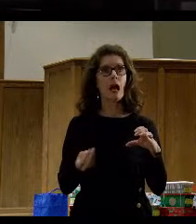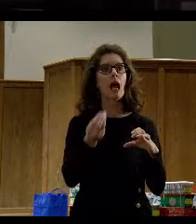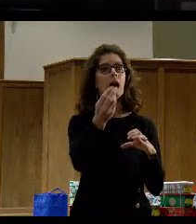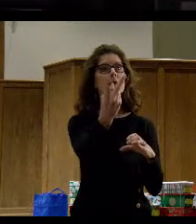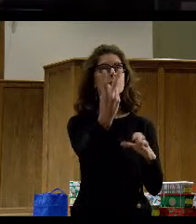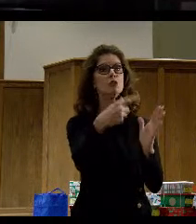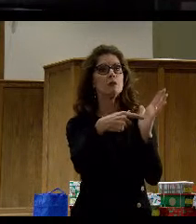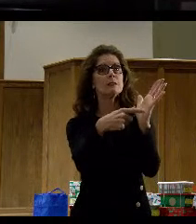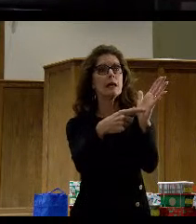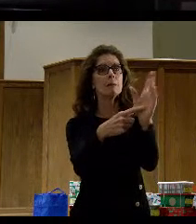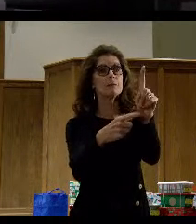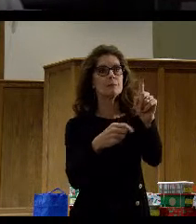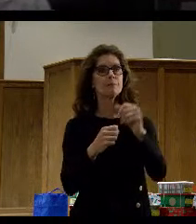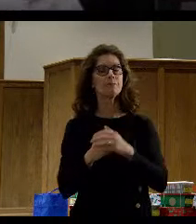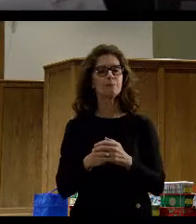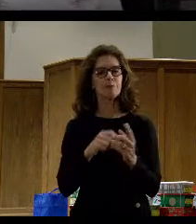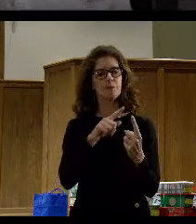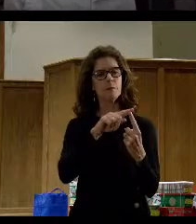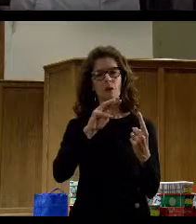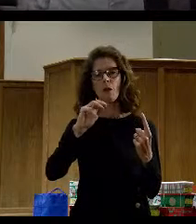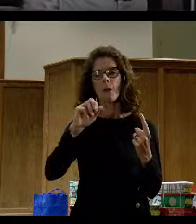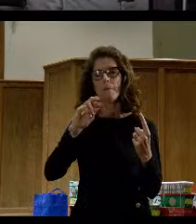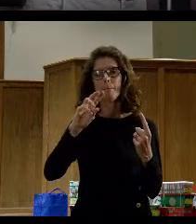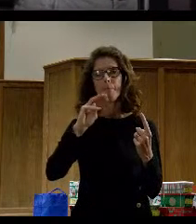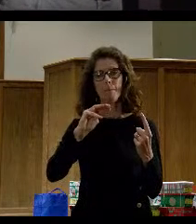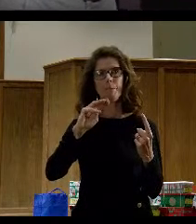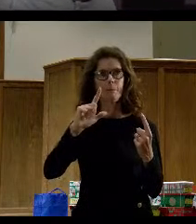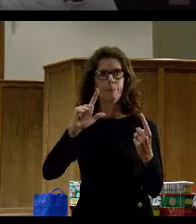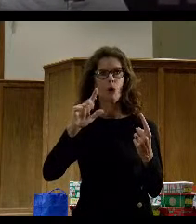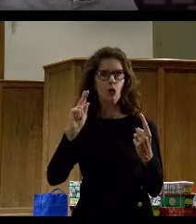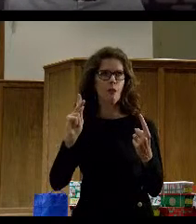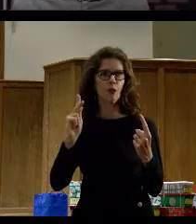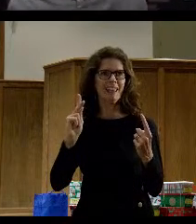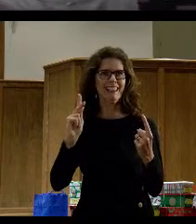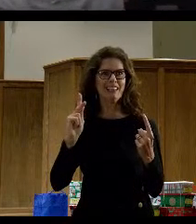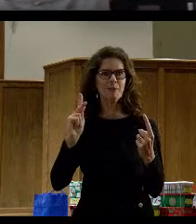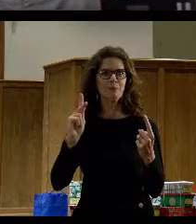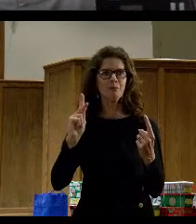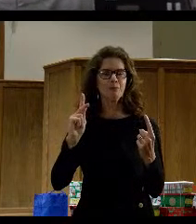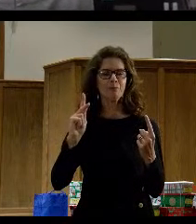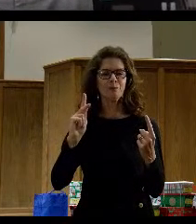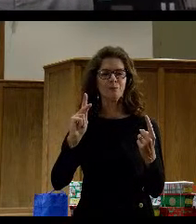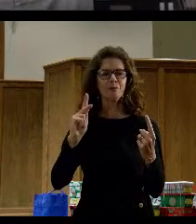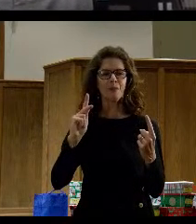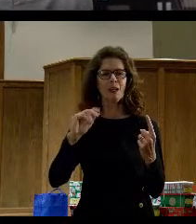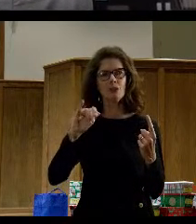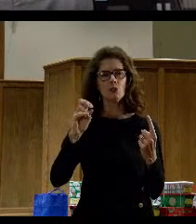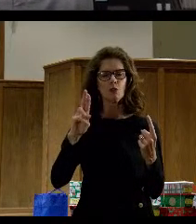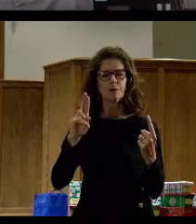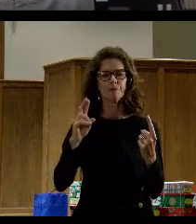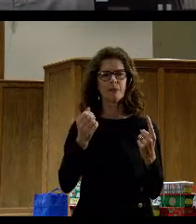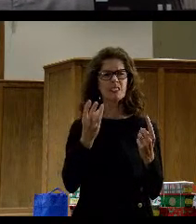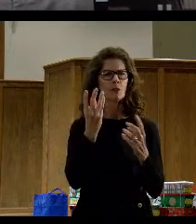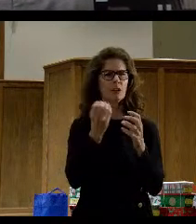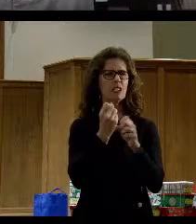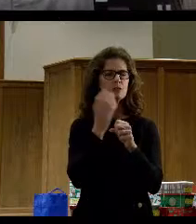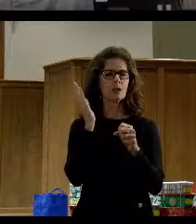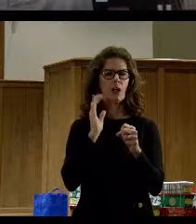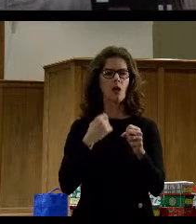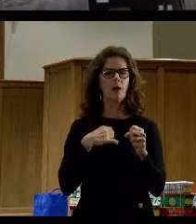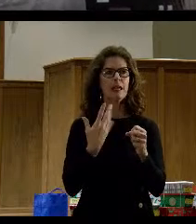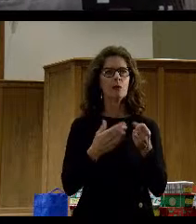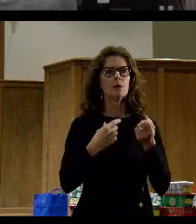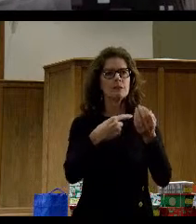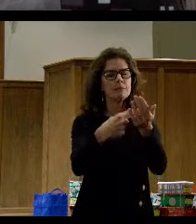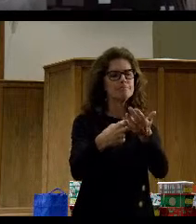one would be Martin Luther King Jr. Quite a few years ago, he was negotiating in Montgomery, Alabama with